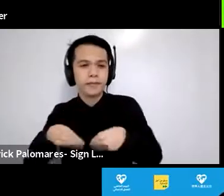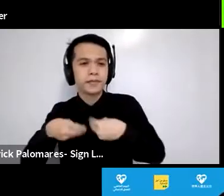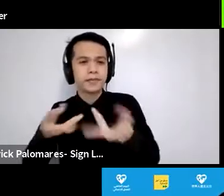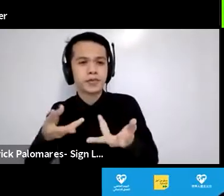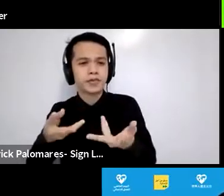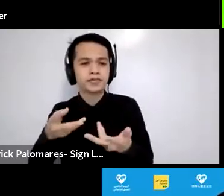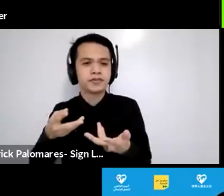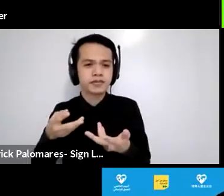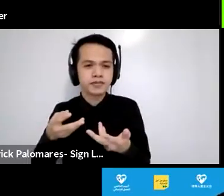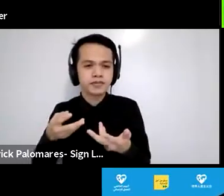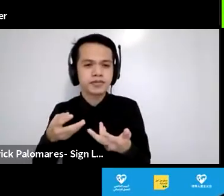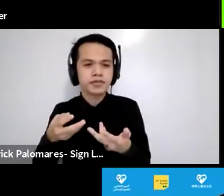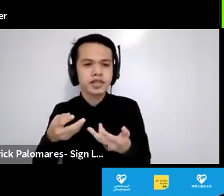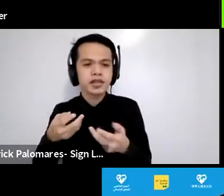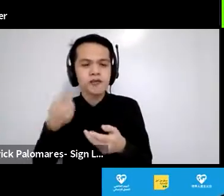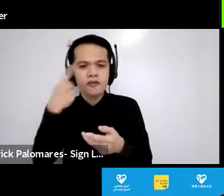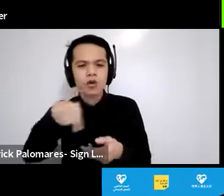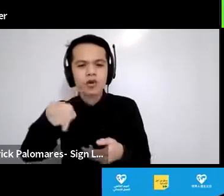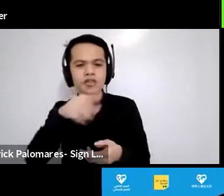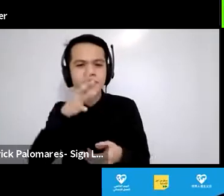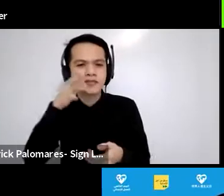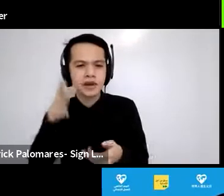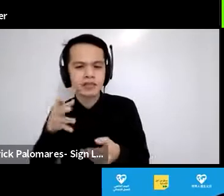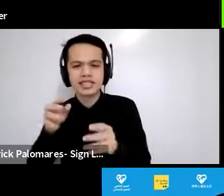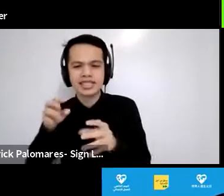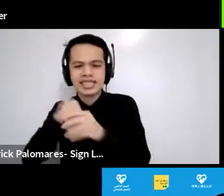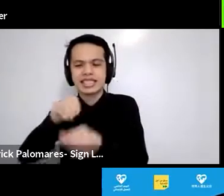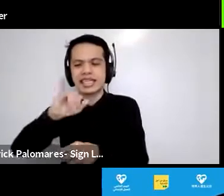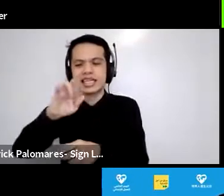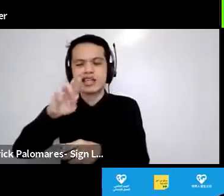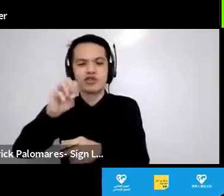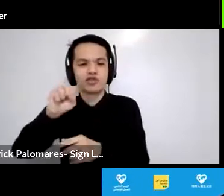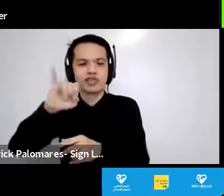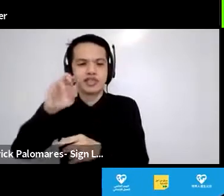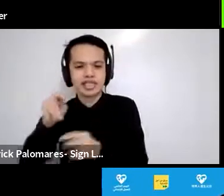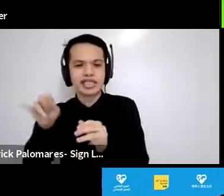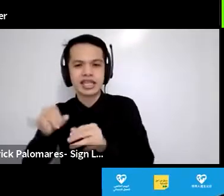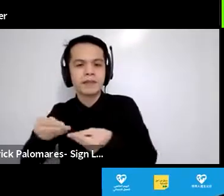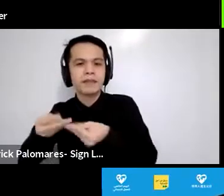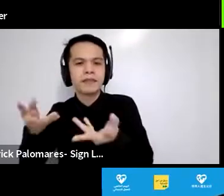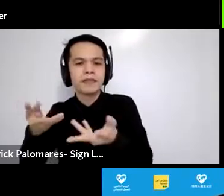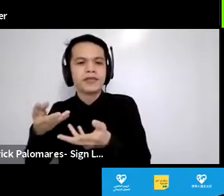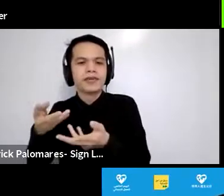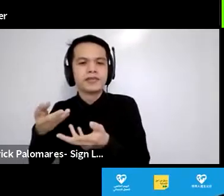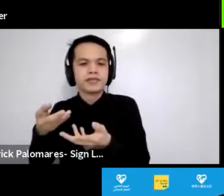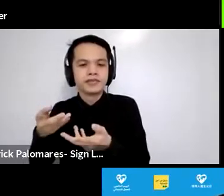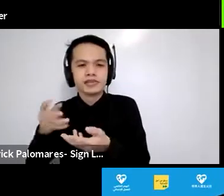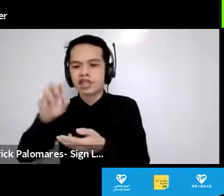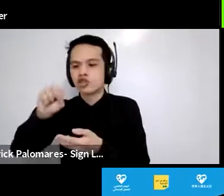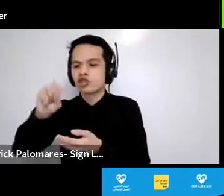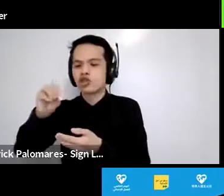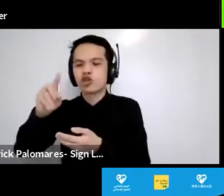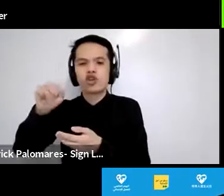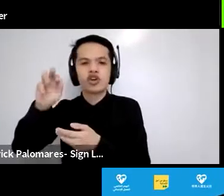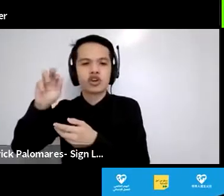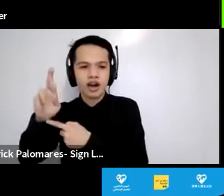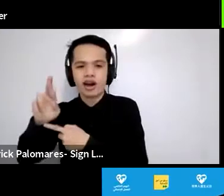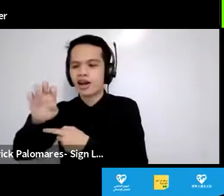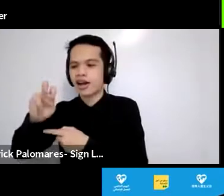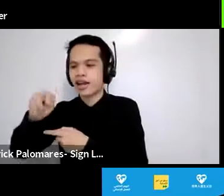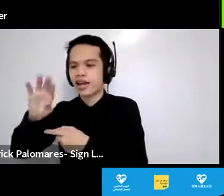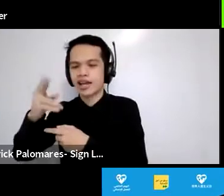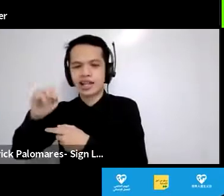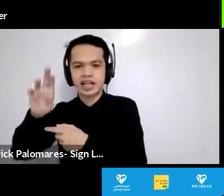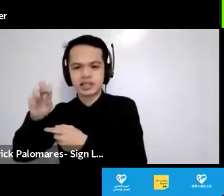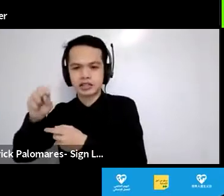seeds from farmers from Irusin and the distribution of organic soil enhancers or bokashi.